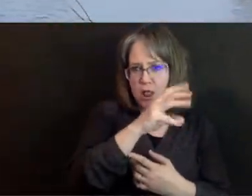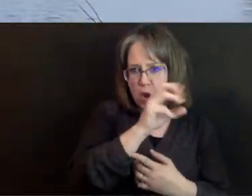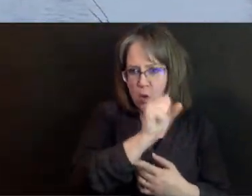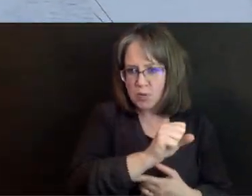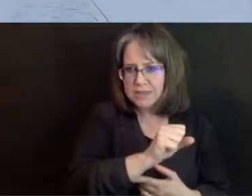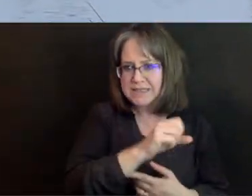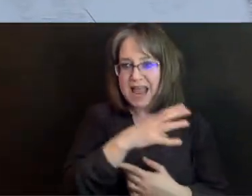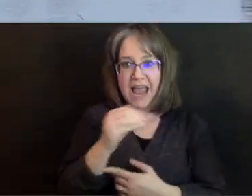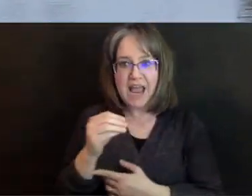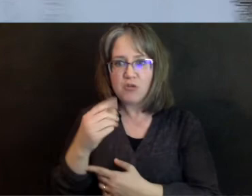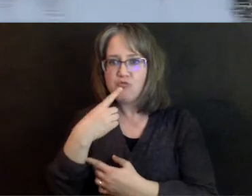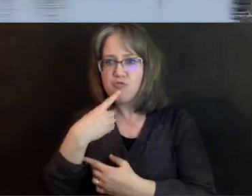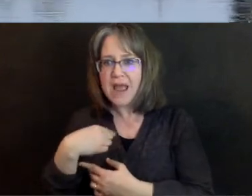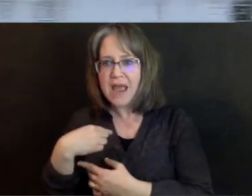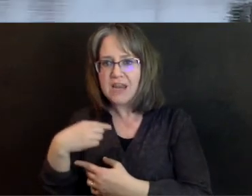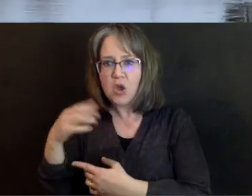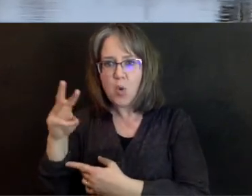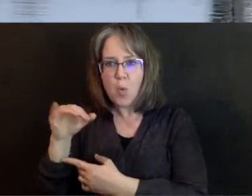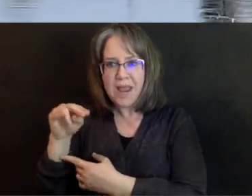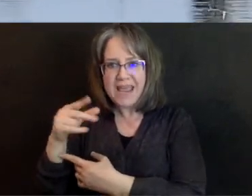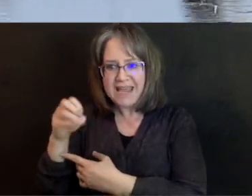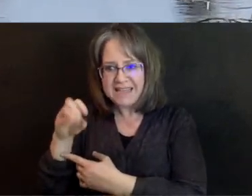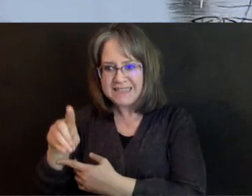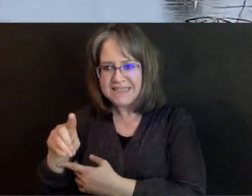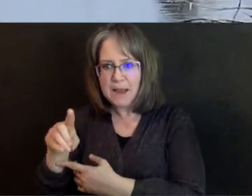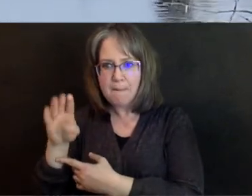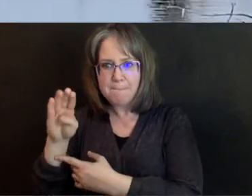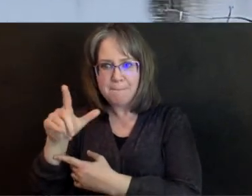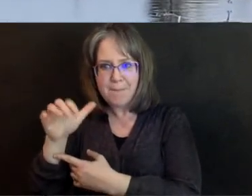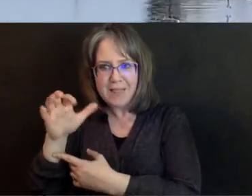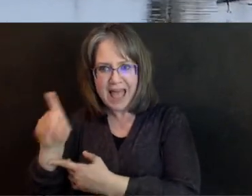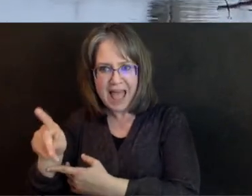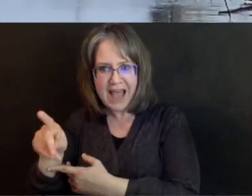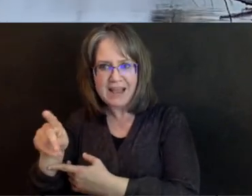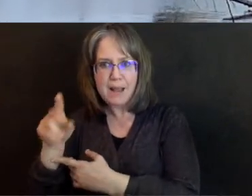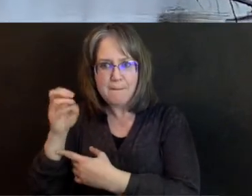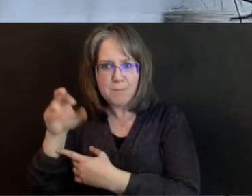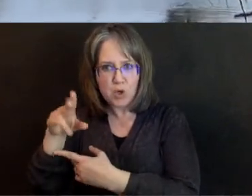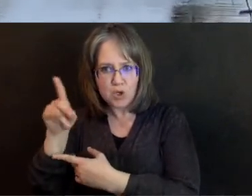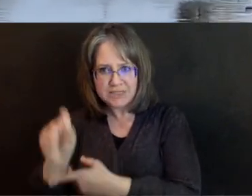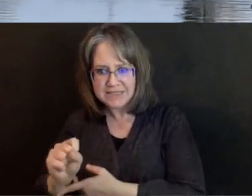Ah, the sounds of spring. Even this little muskrat likes it.